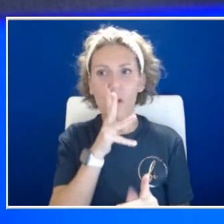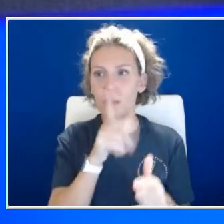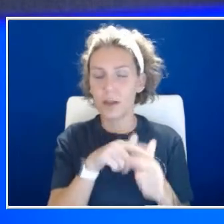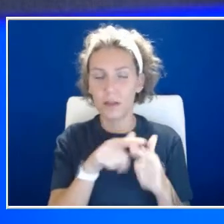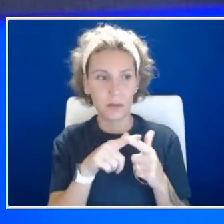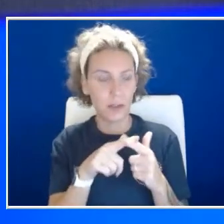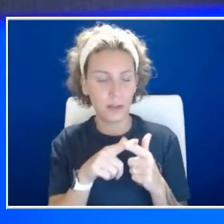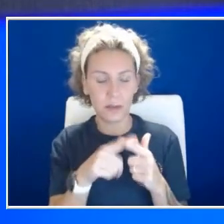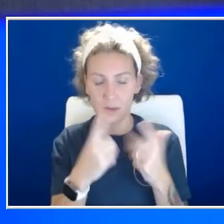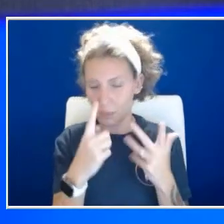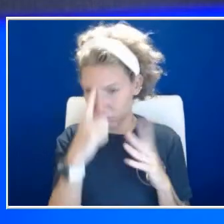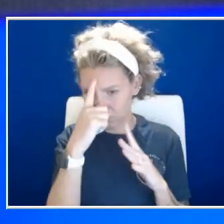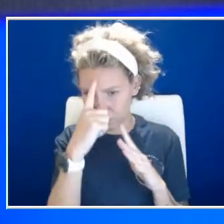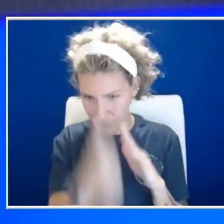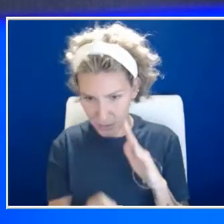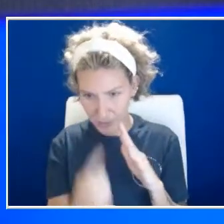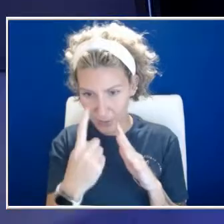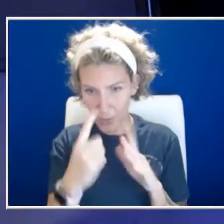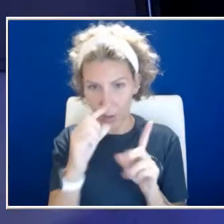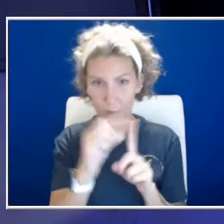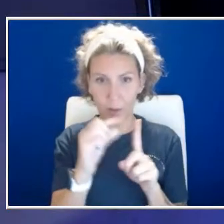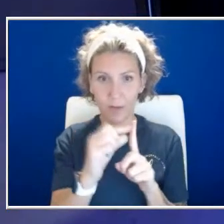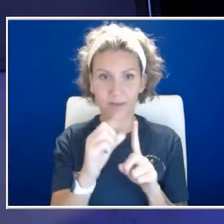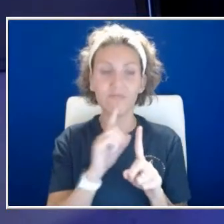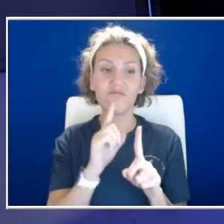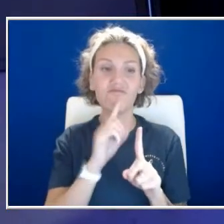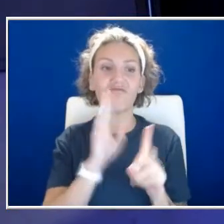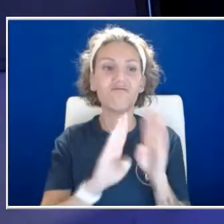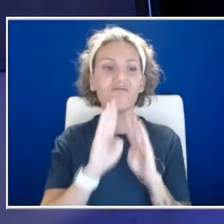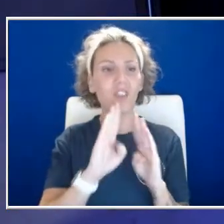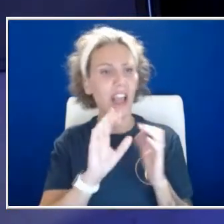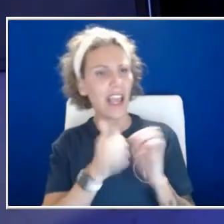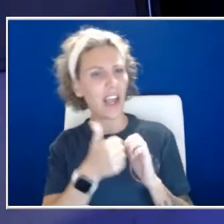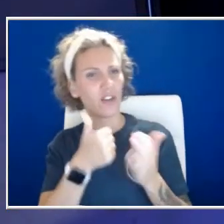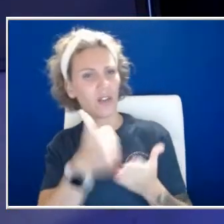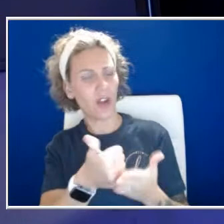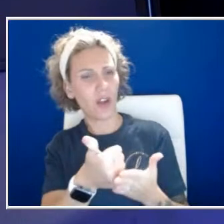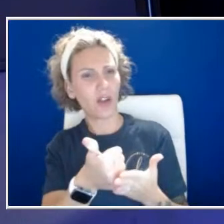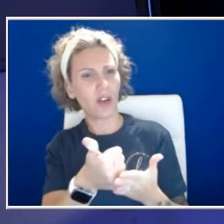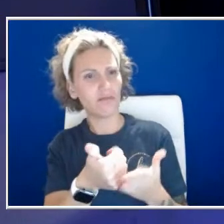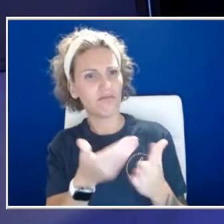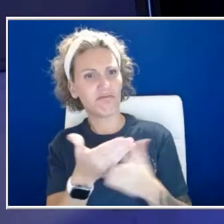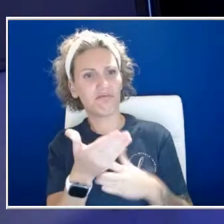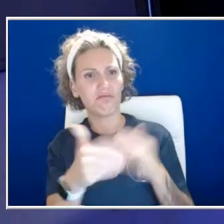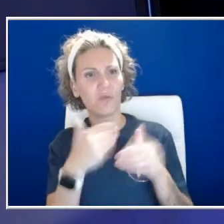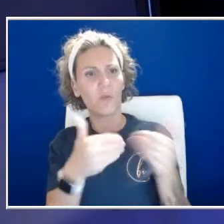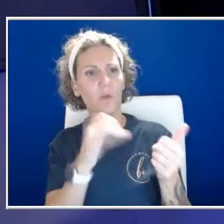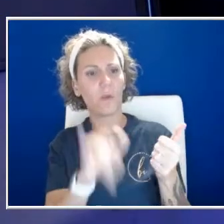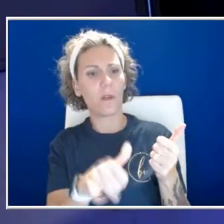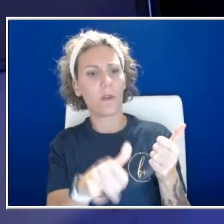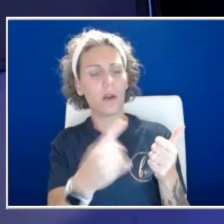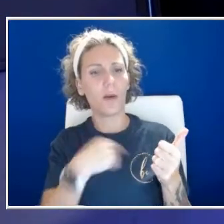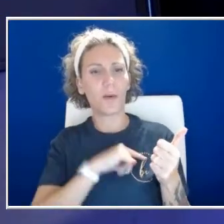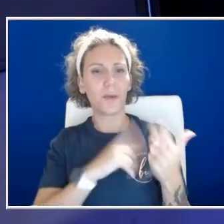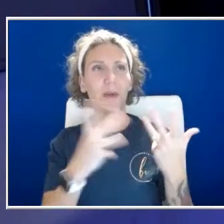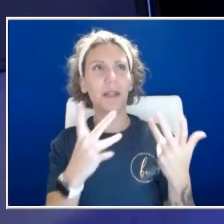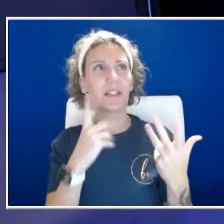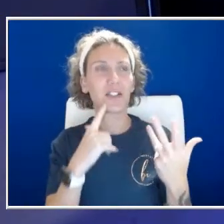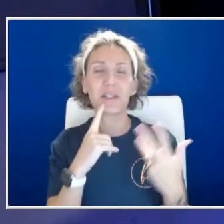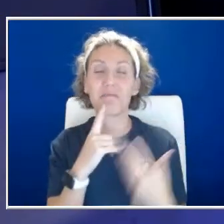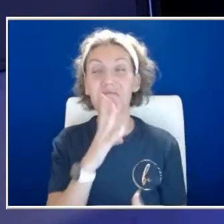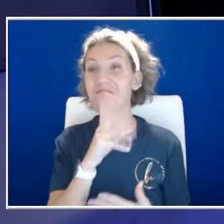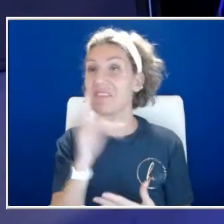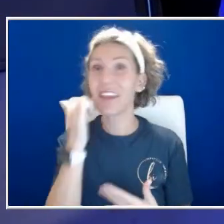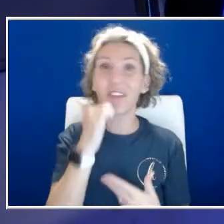that one word. It's very frustrating. How do you help people through that? Because again, you talked about it. What we take for granted just rolls off our tongue every day. Yes, but it